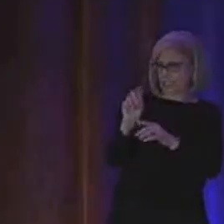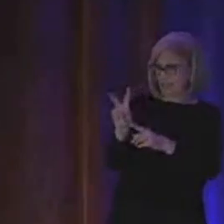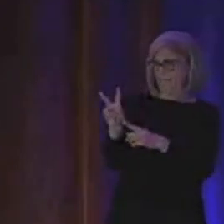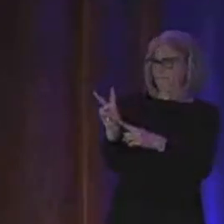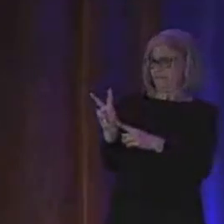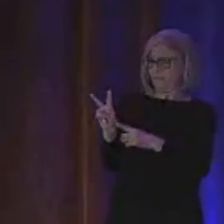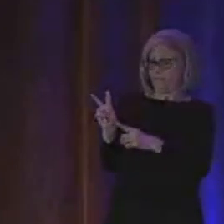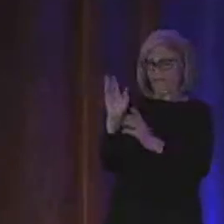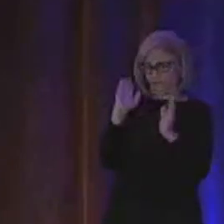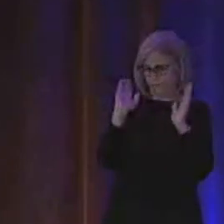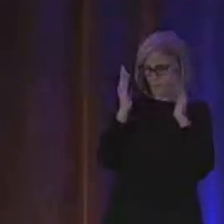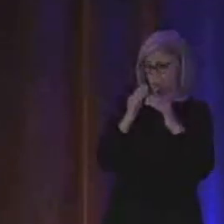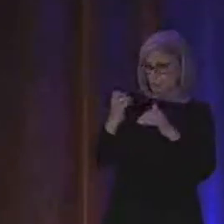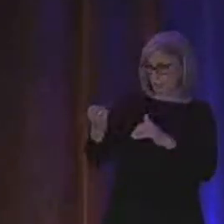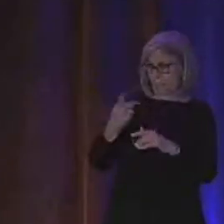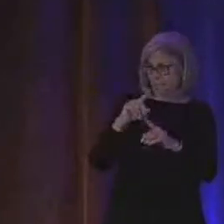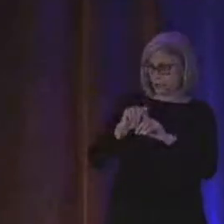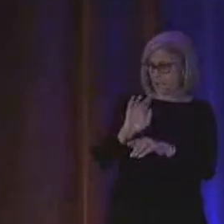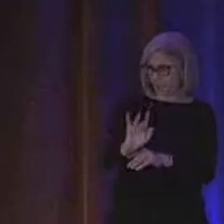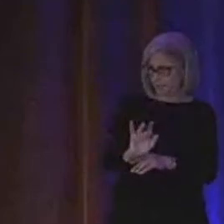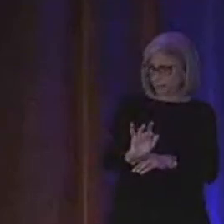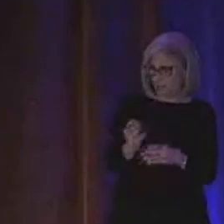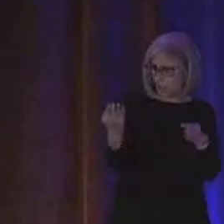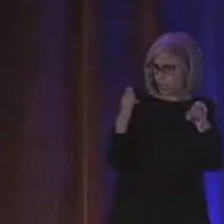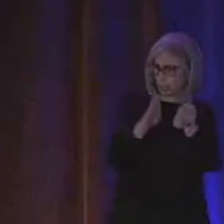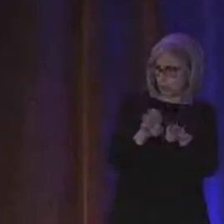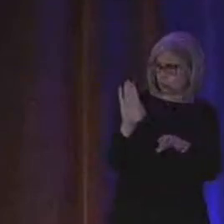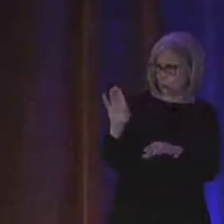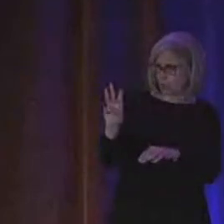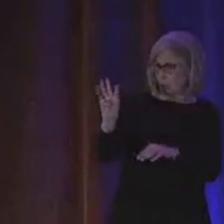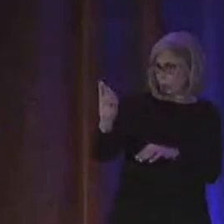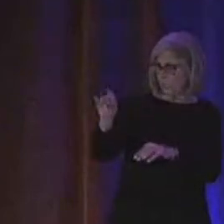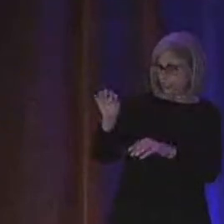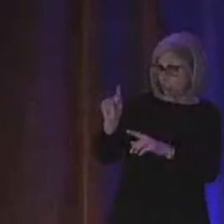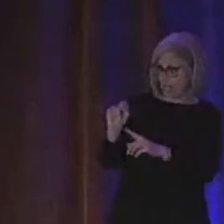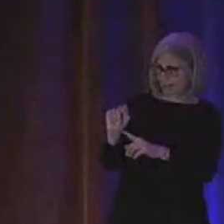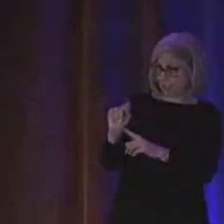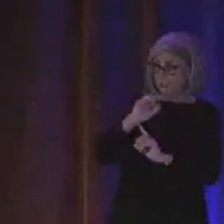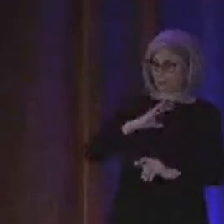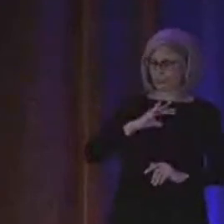focus right back to the button. So it closes your widget. And so it's pretty cool.